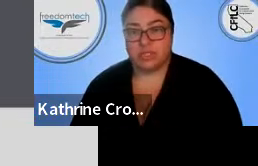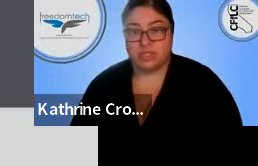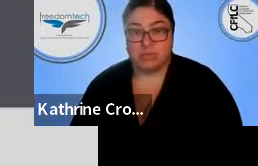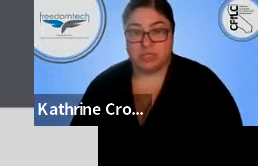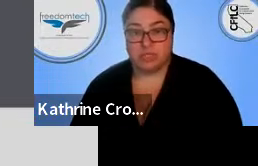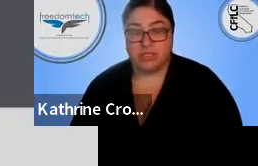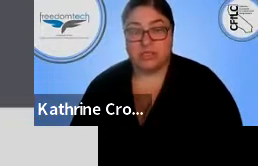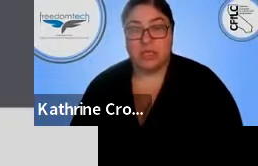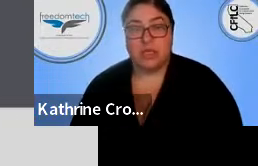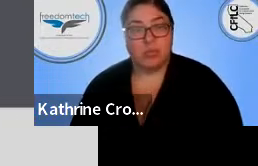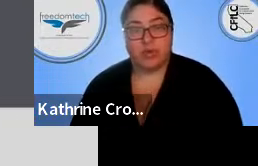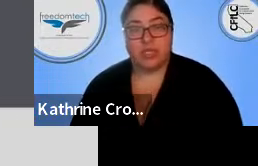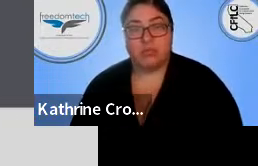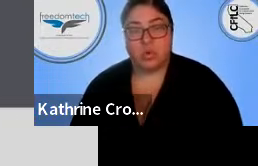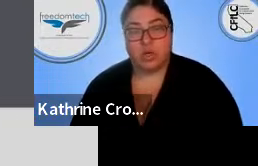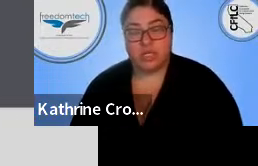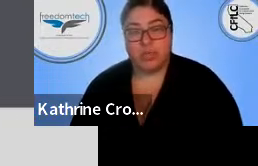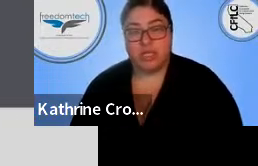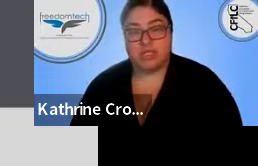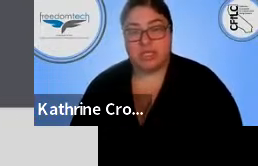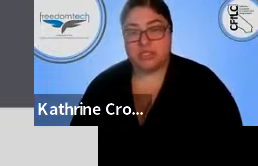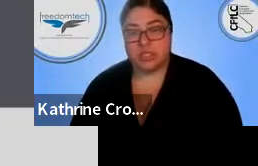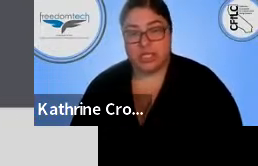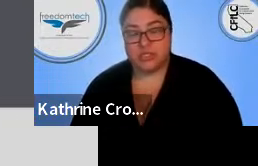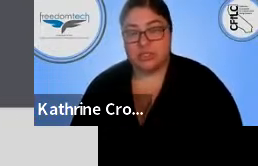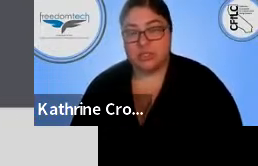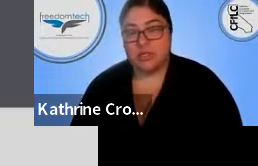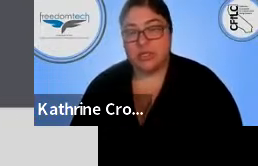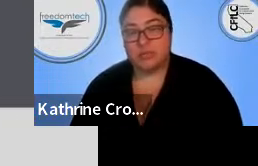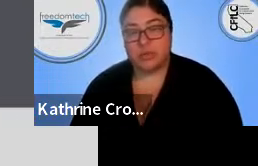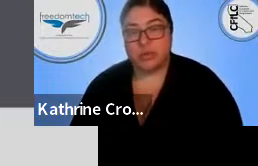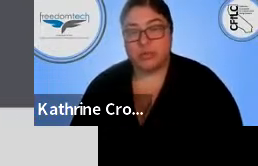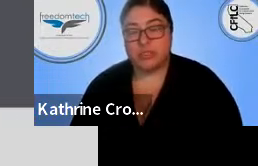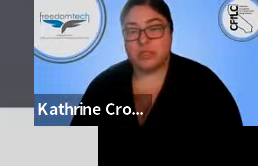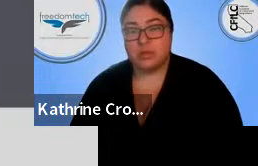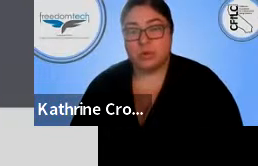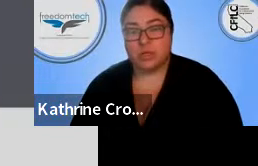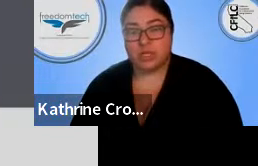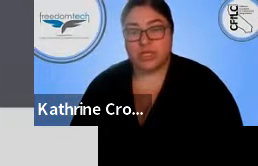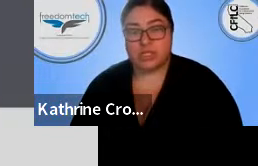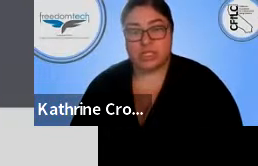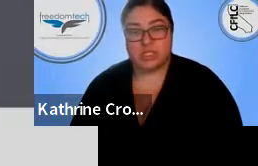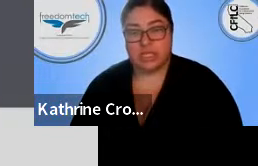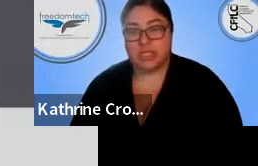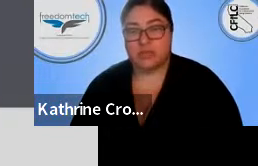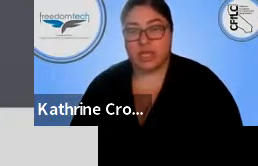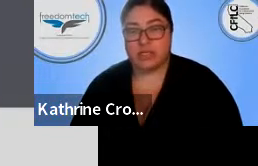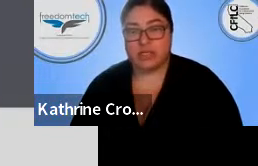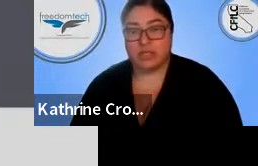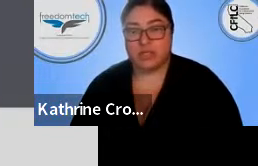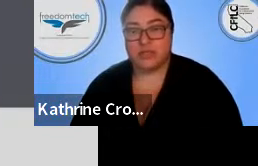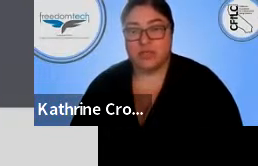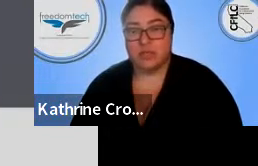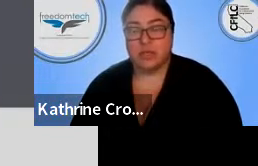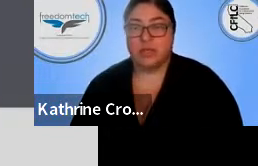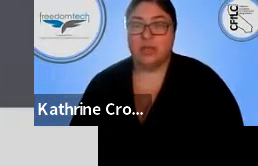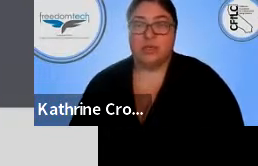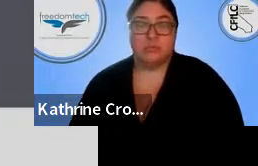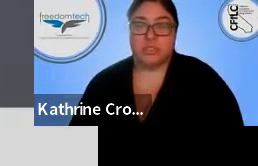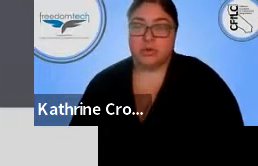of people with disabilities, providing more independence in education, employment, recreation, and daily living